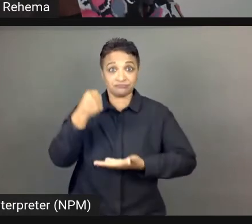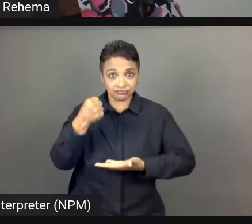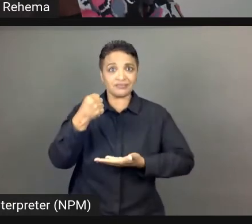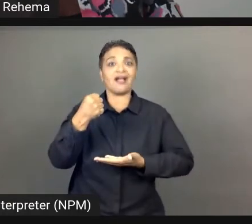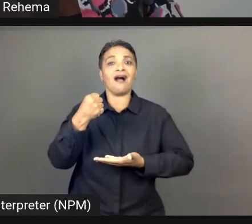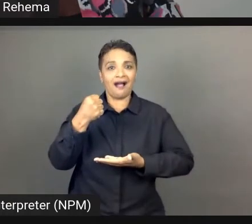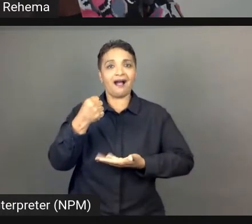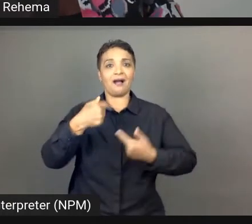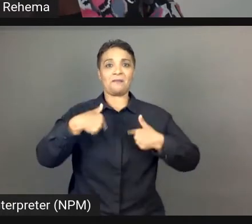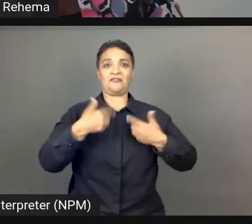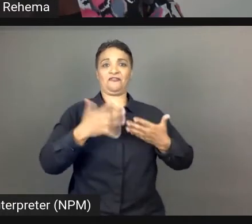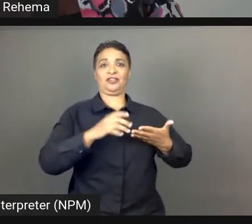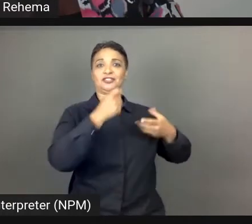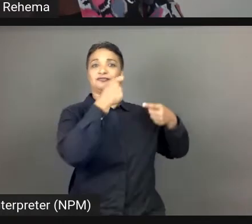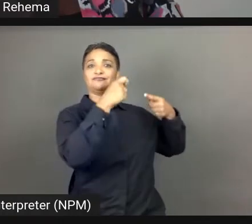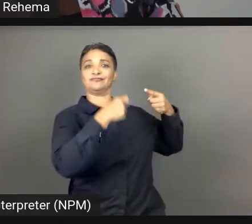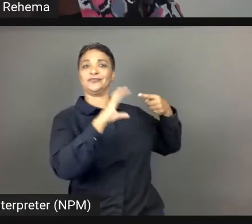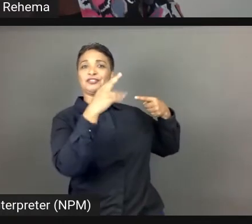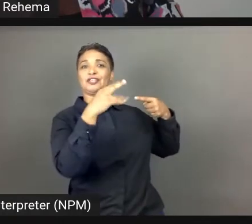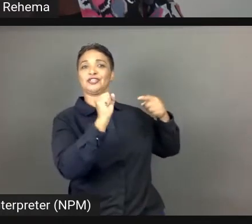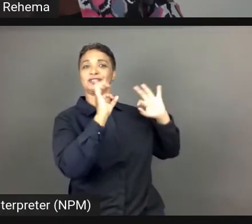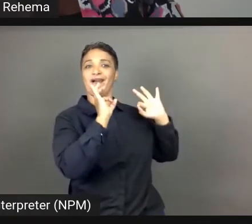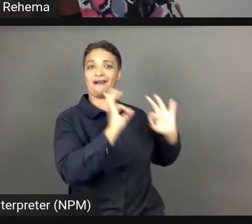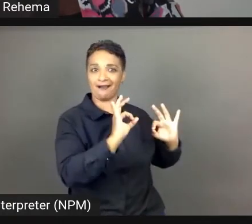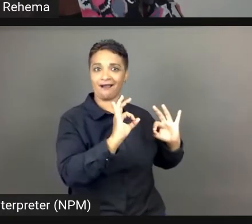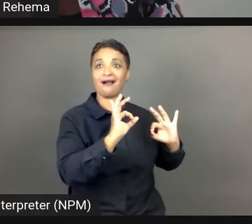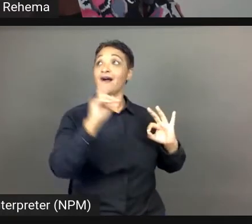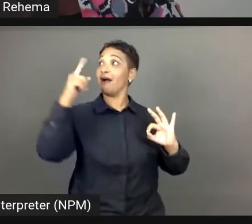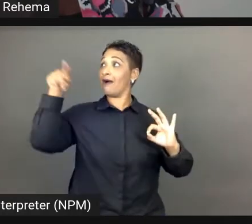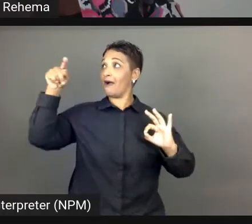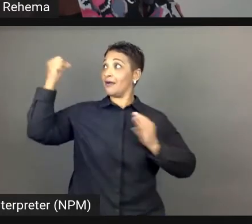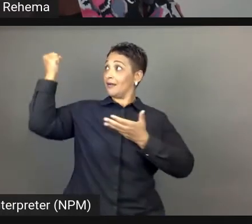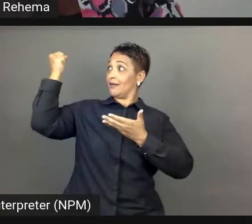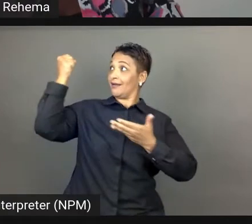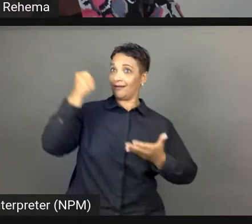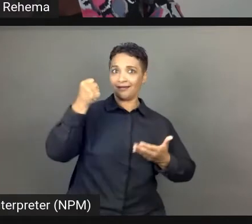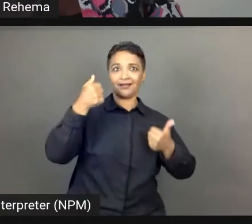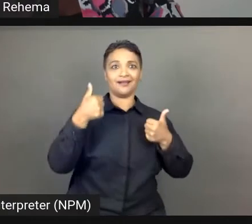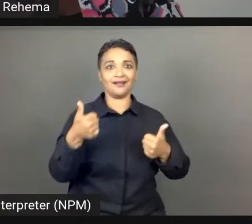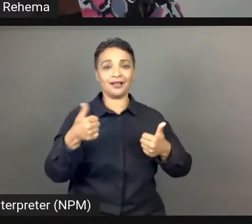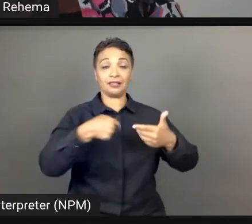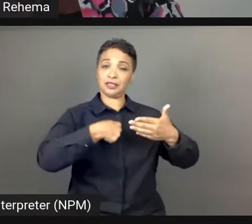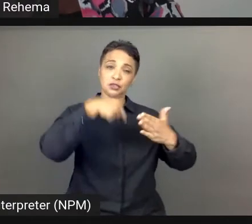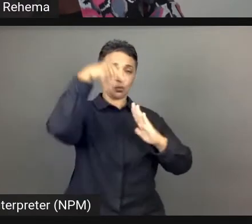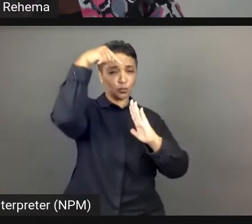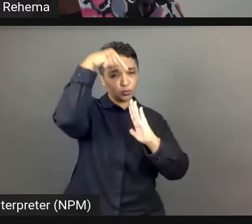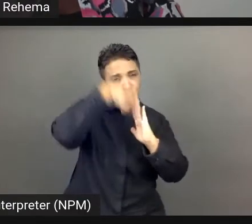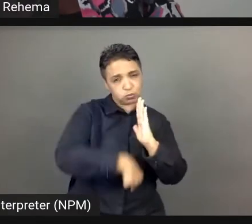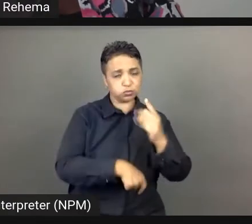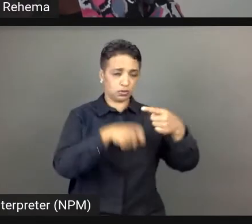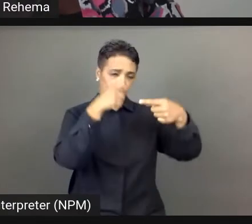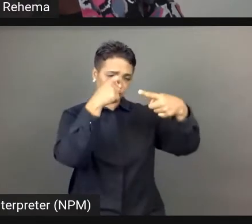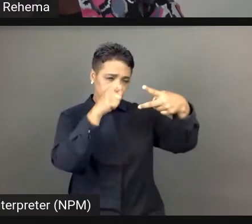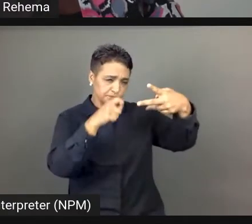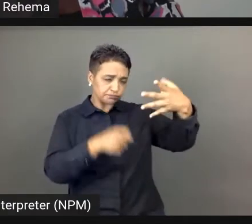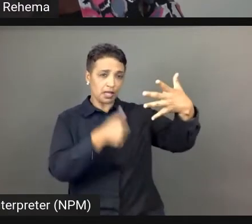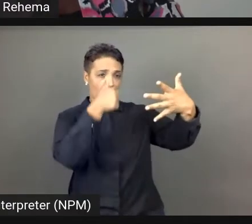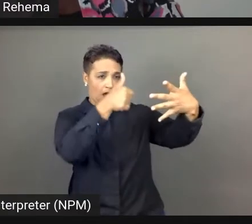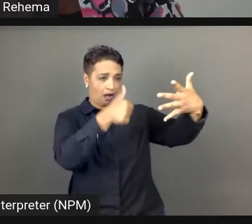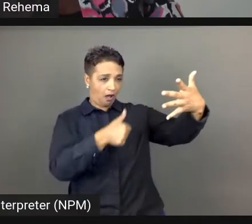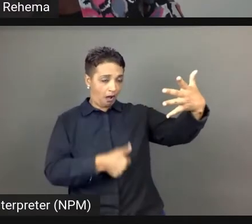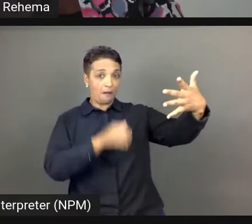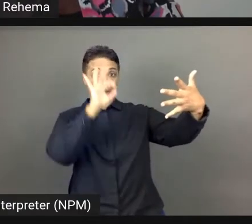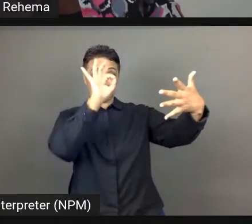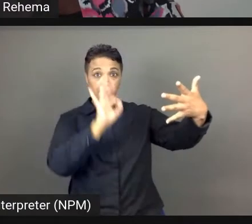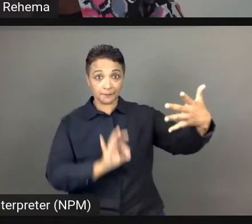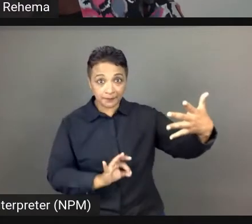this verification, because it's a very detailed verification exercise that once you go through it, most